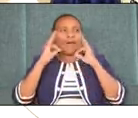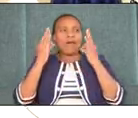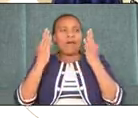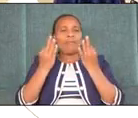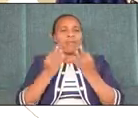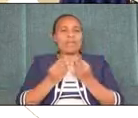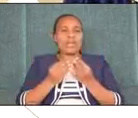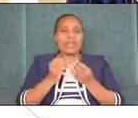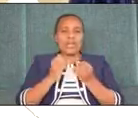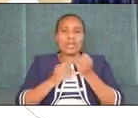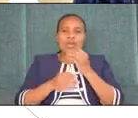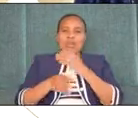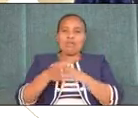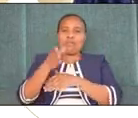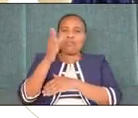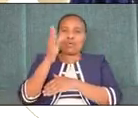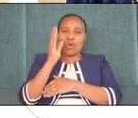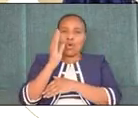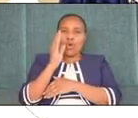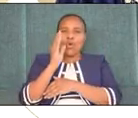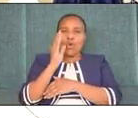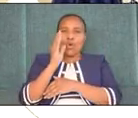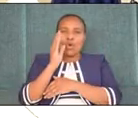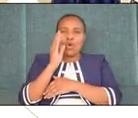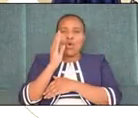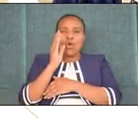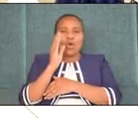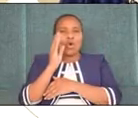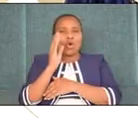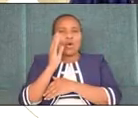the family of